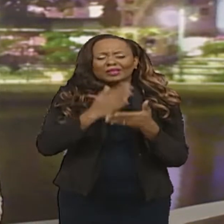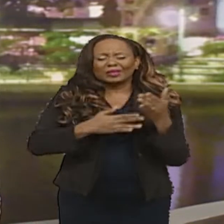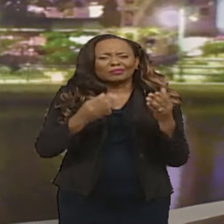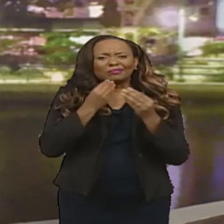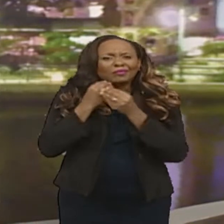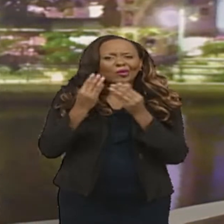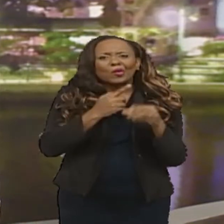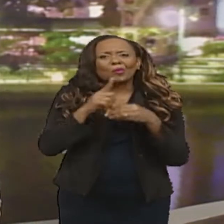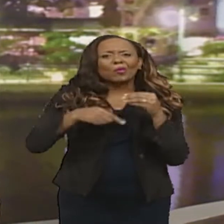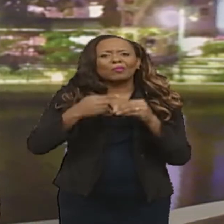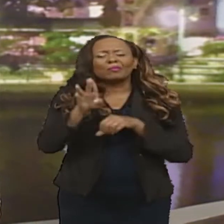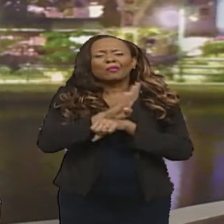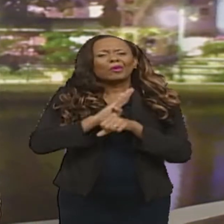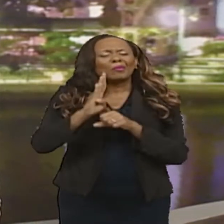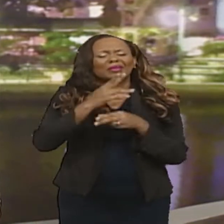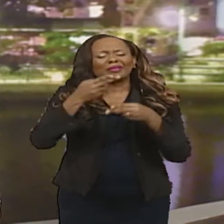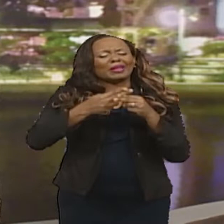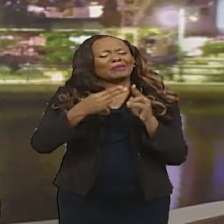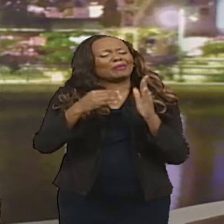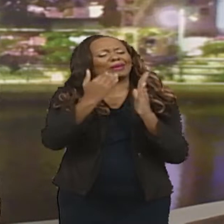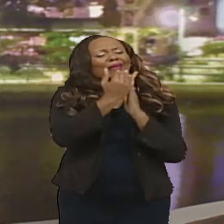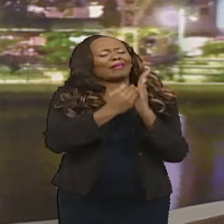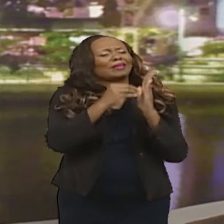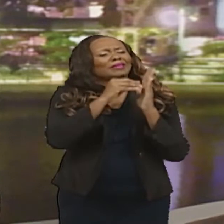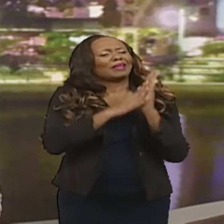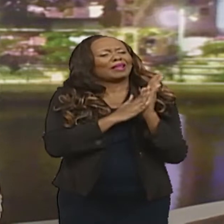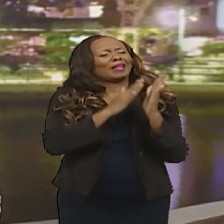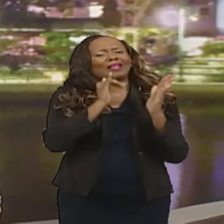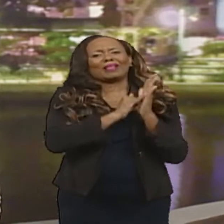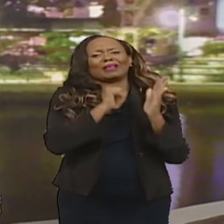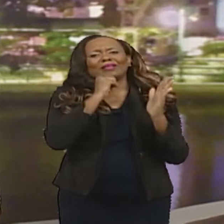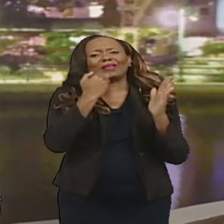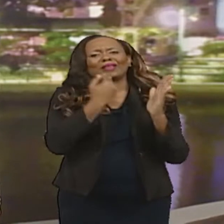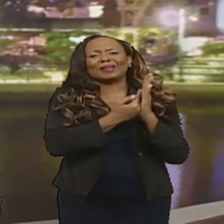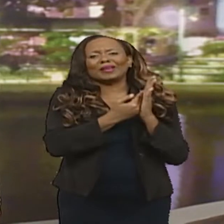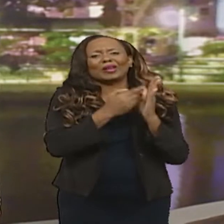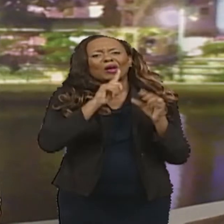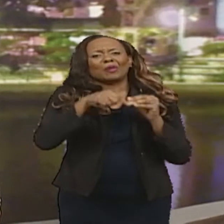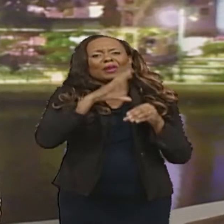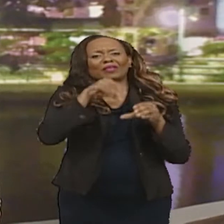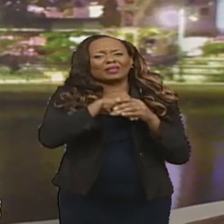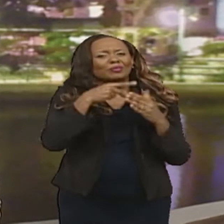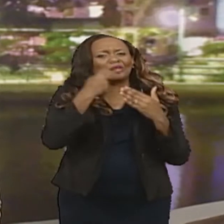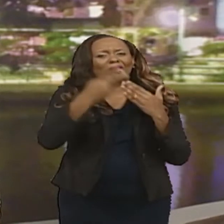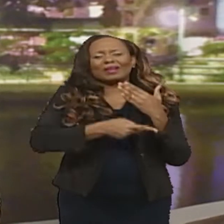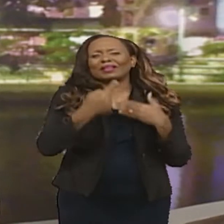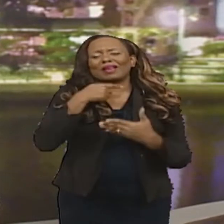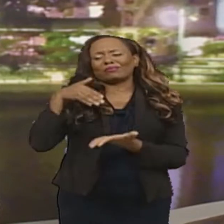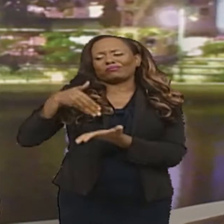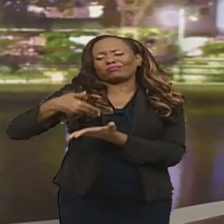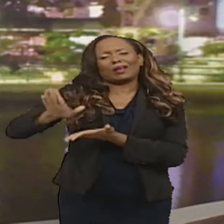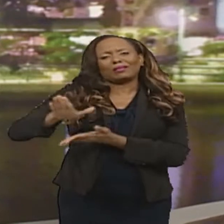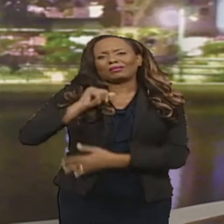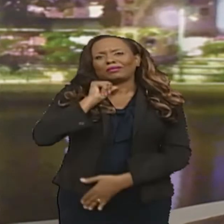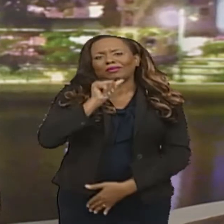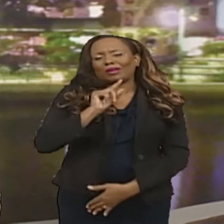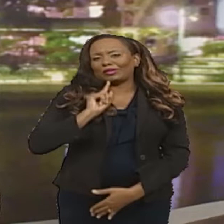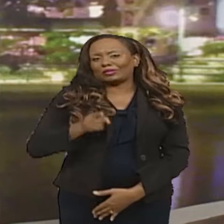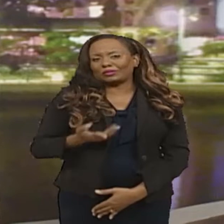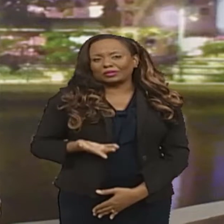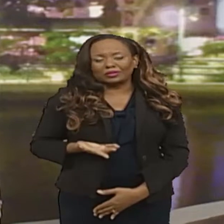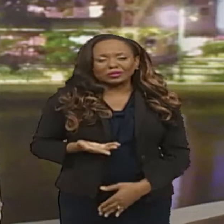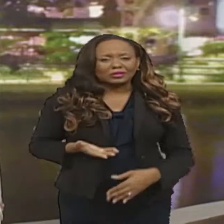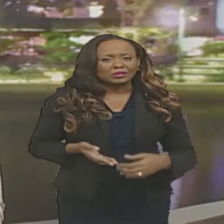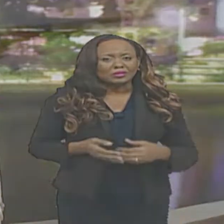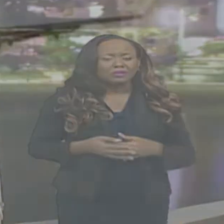Barbados has been identified on an OECD blacklist relating to residence or citizenship by investment programs. Now,